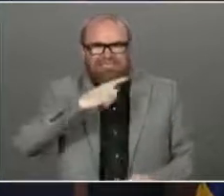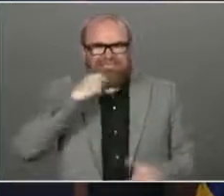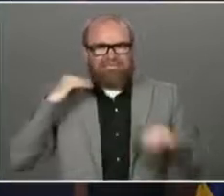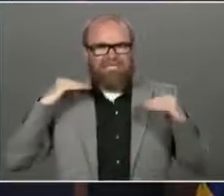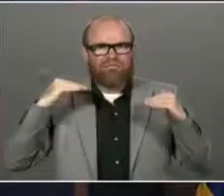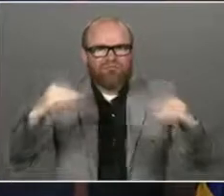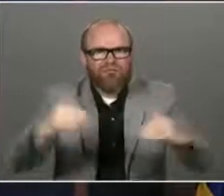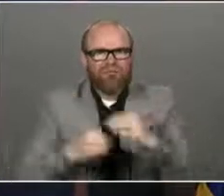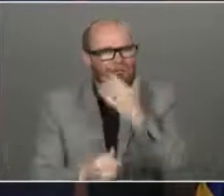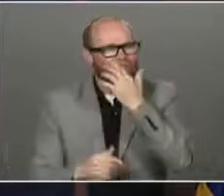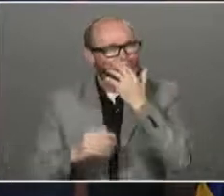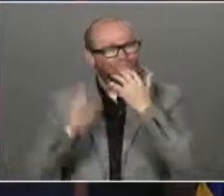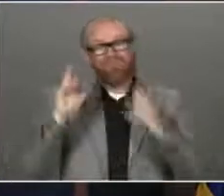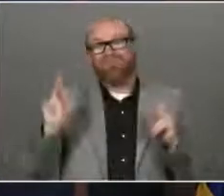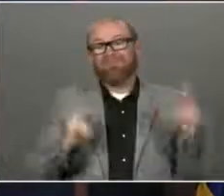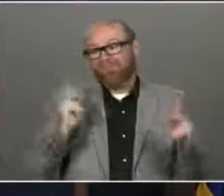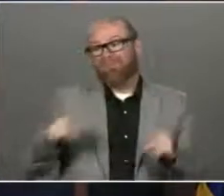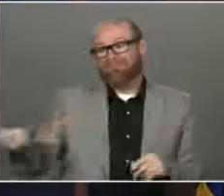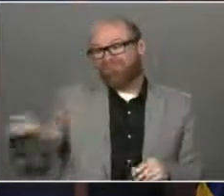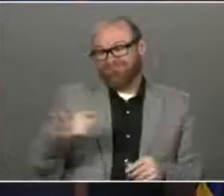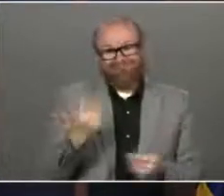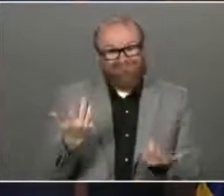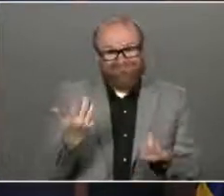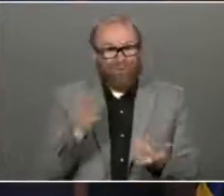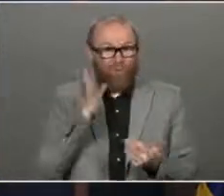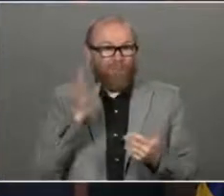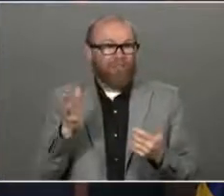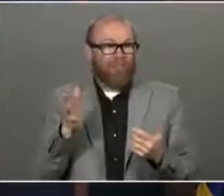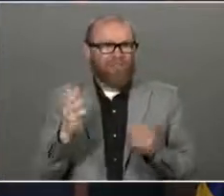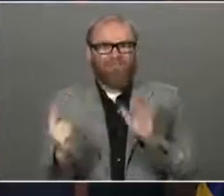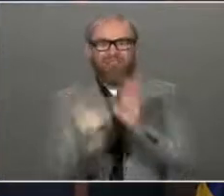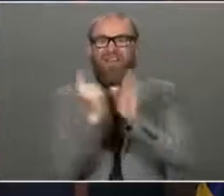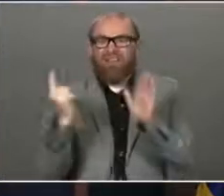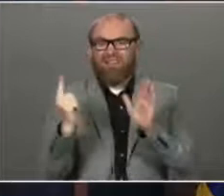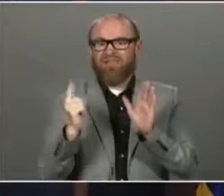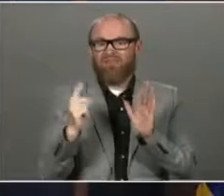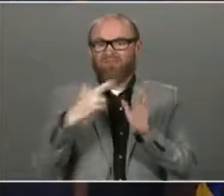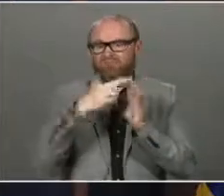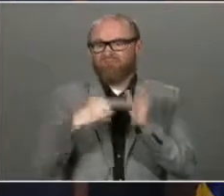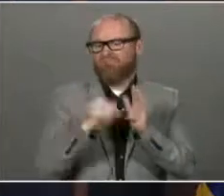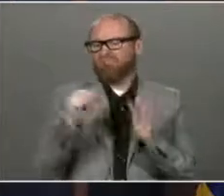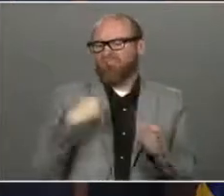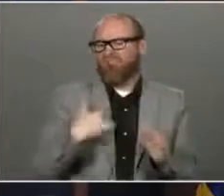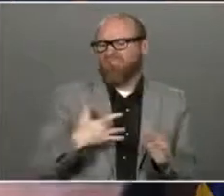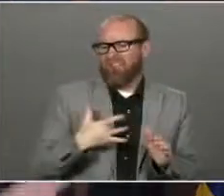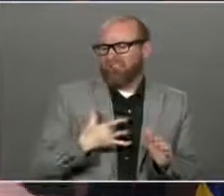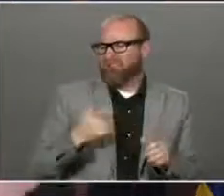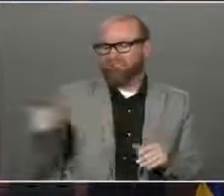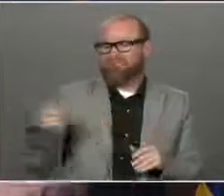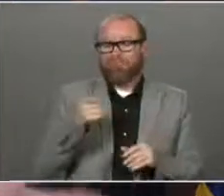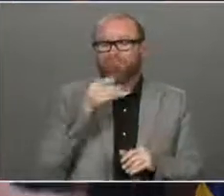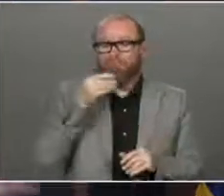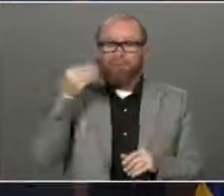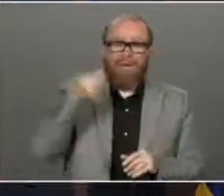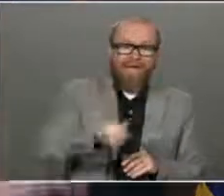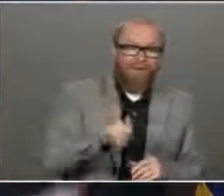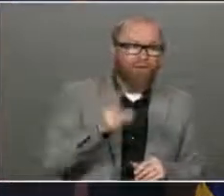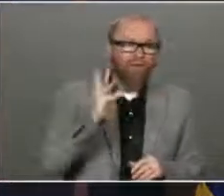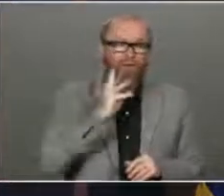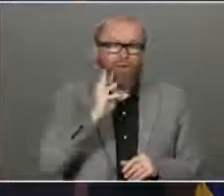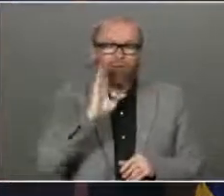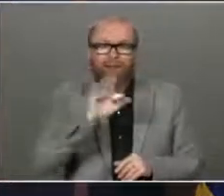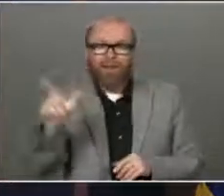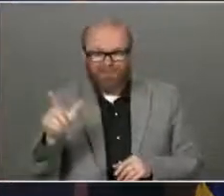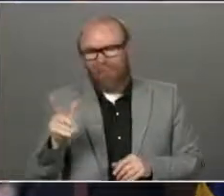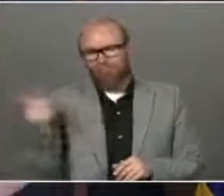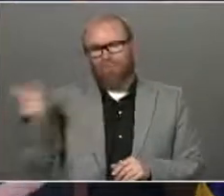those restrictions happen, there will be repercussions for people who violate those restrictions. There always have been. If you don't pay your water bill gets turned